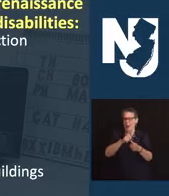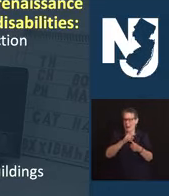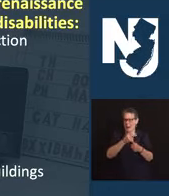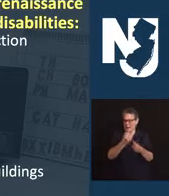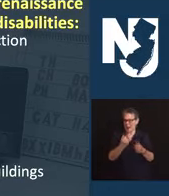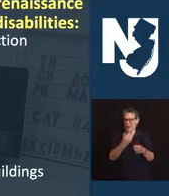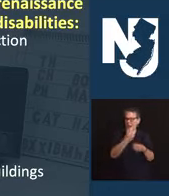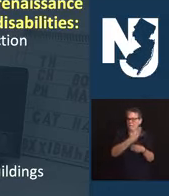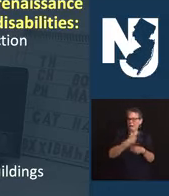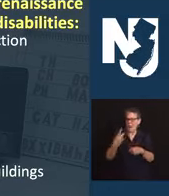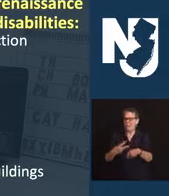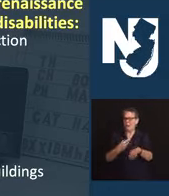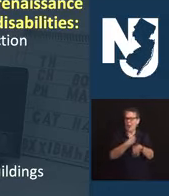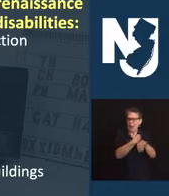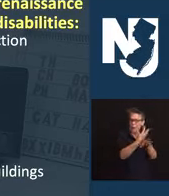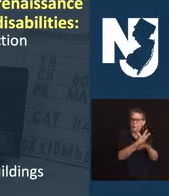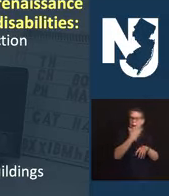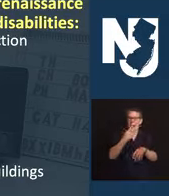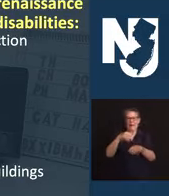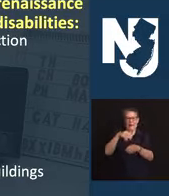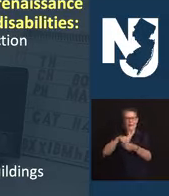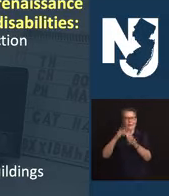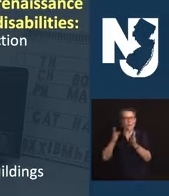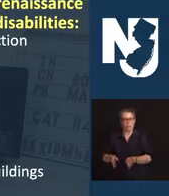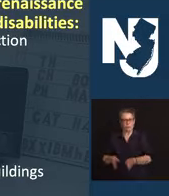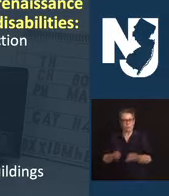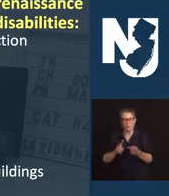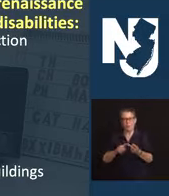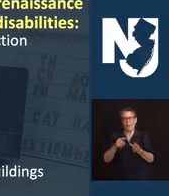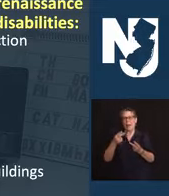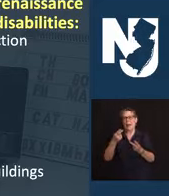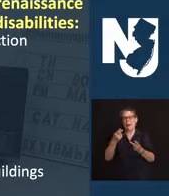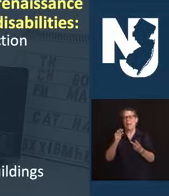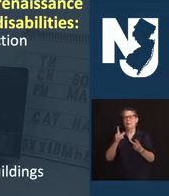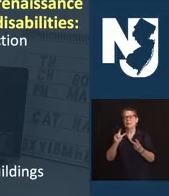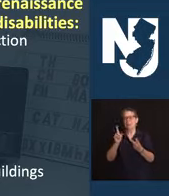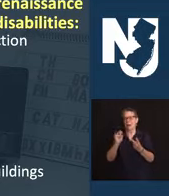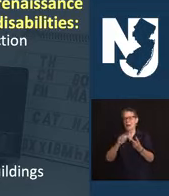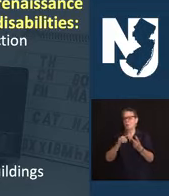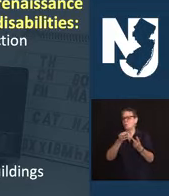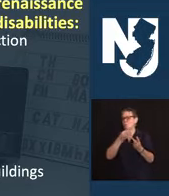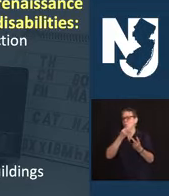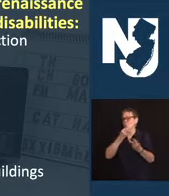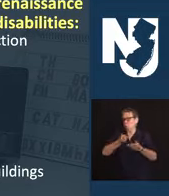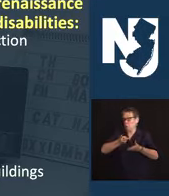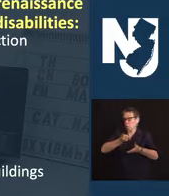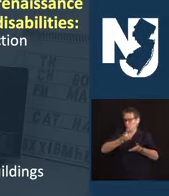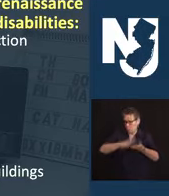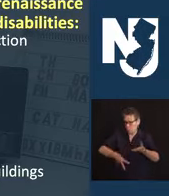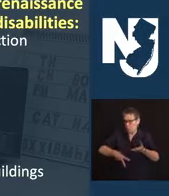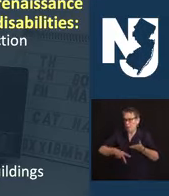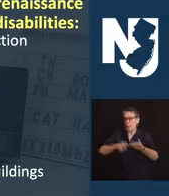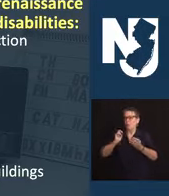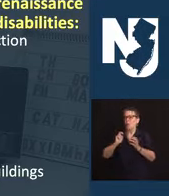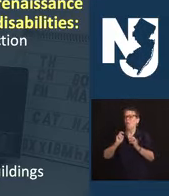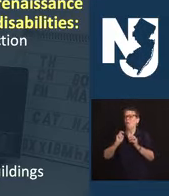its students return for a hybrid schedule in 2 weeks on May 24th. But still, as of